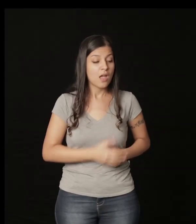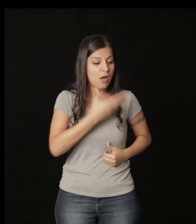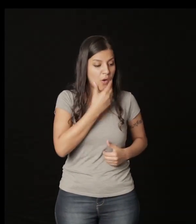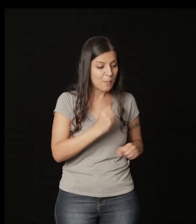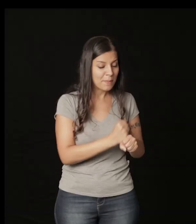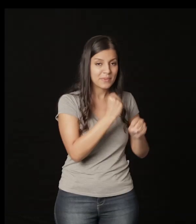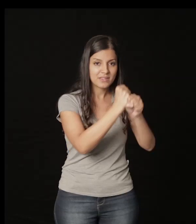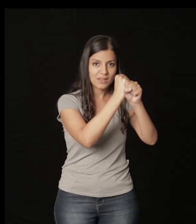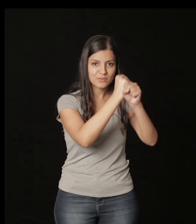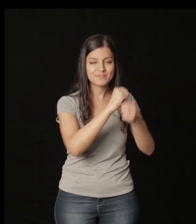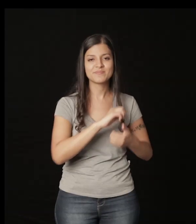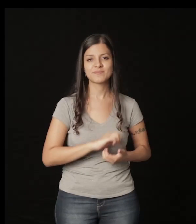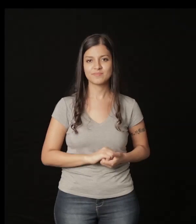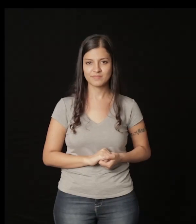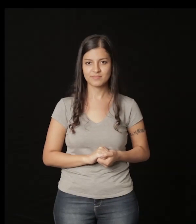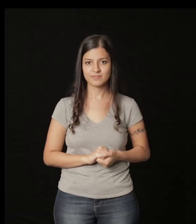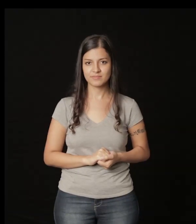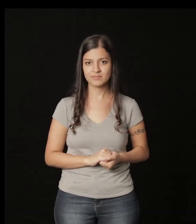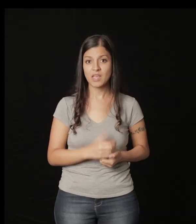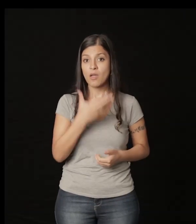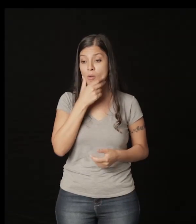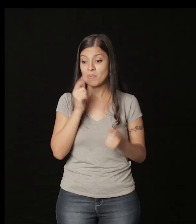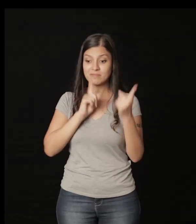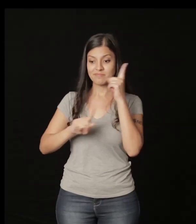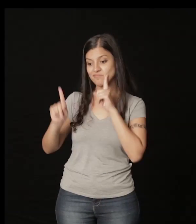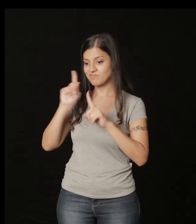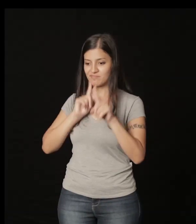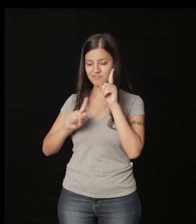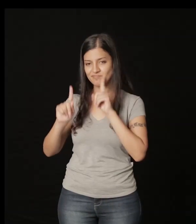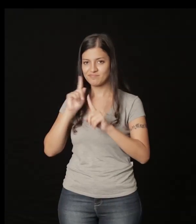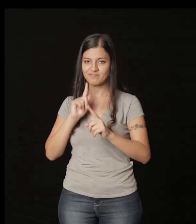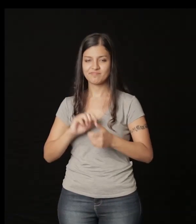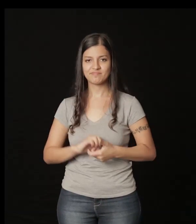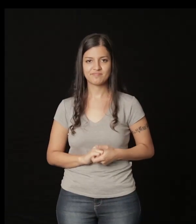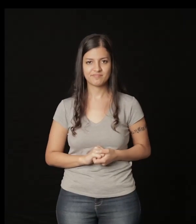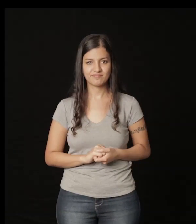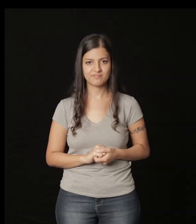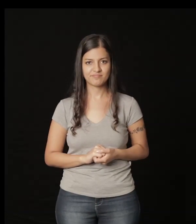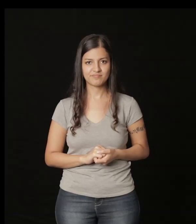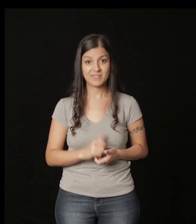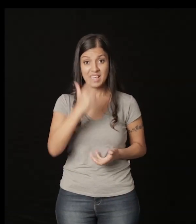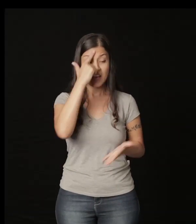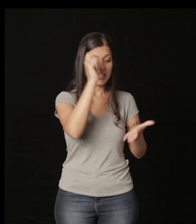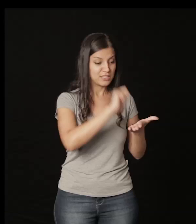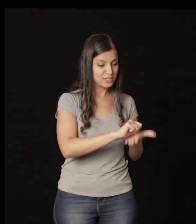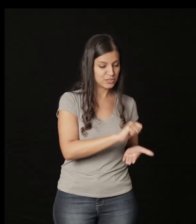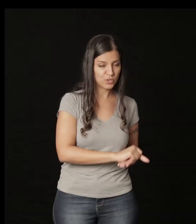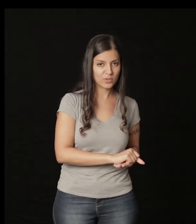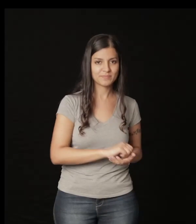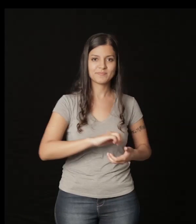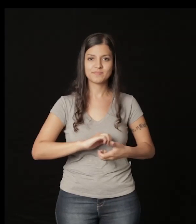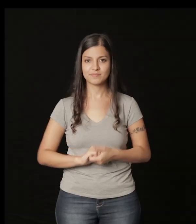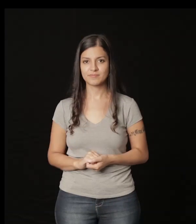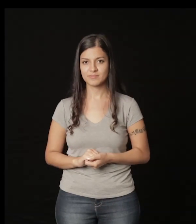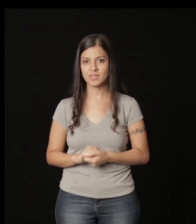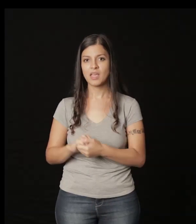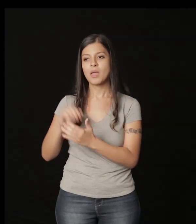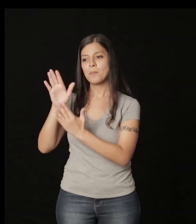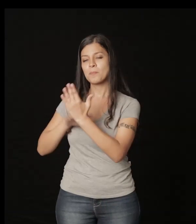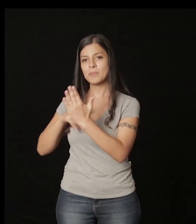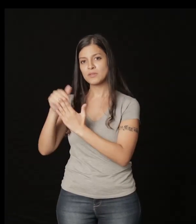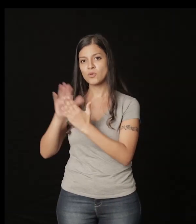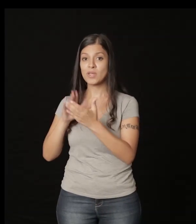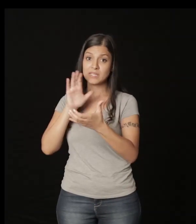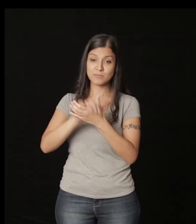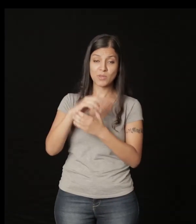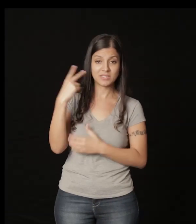found a bricklayer. We found a revolutionary. We found a writer. We found a painter, a painter's wife. There